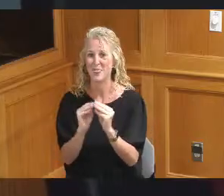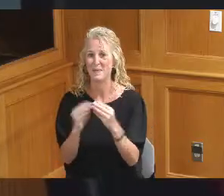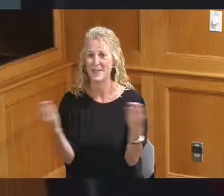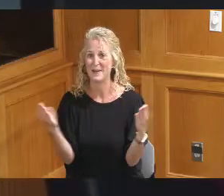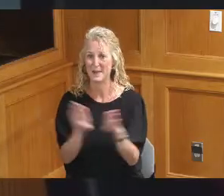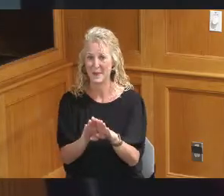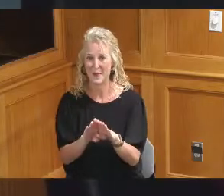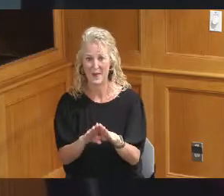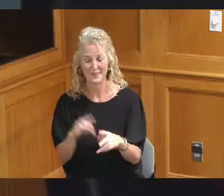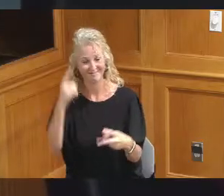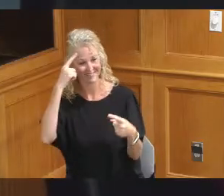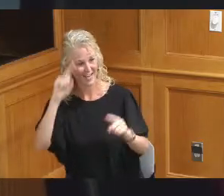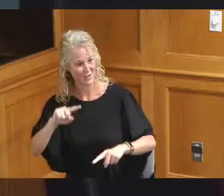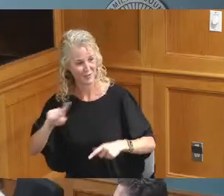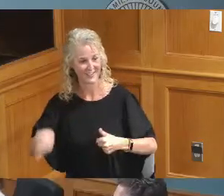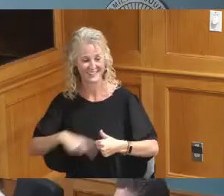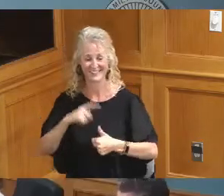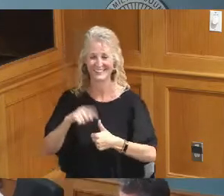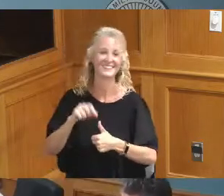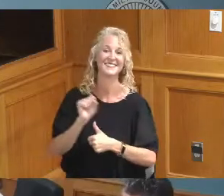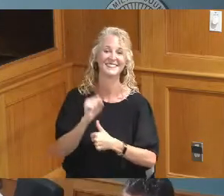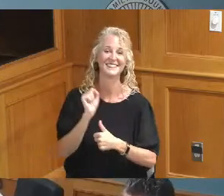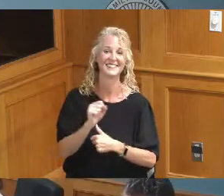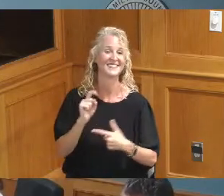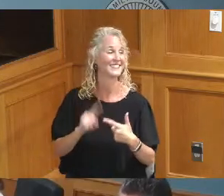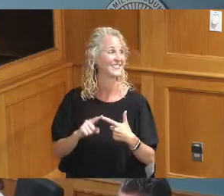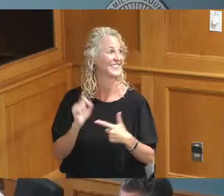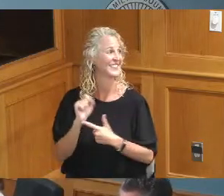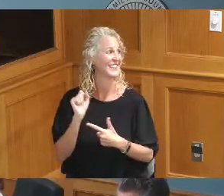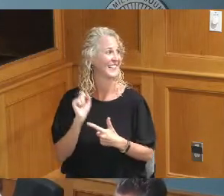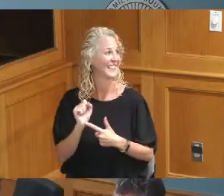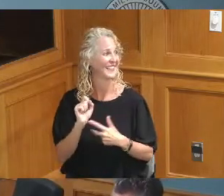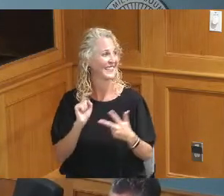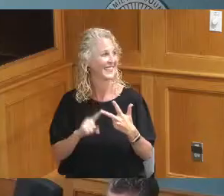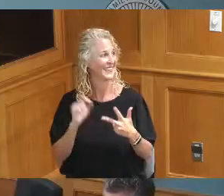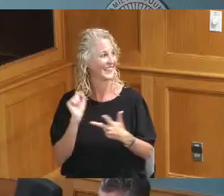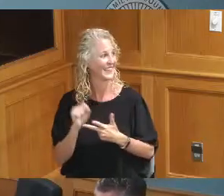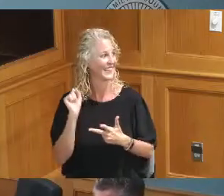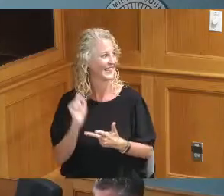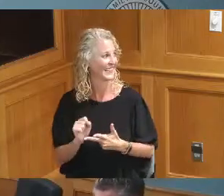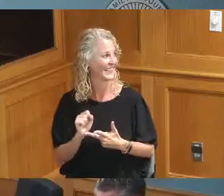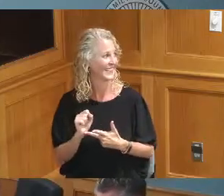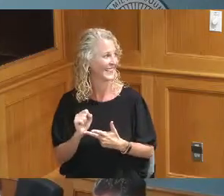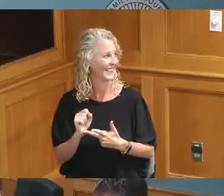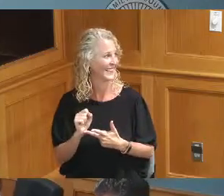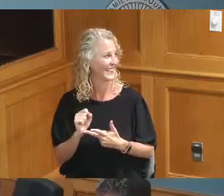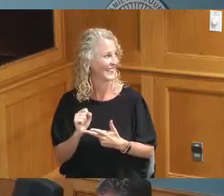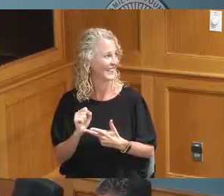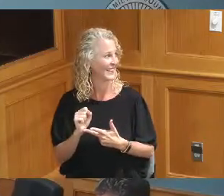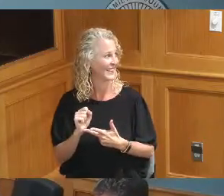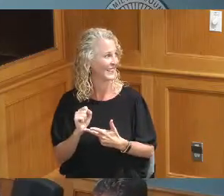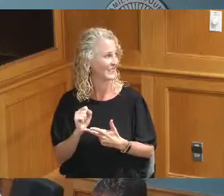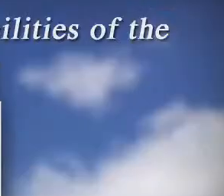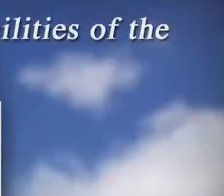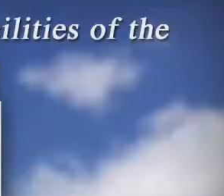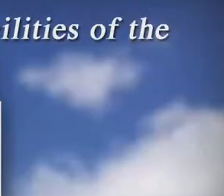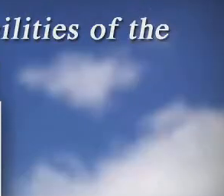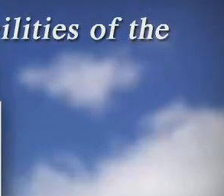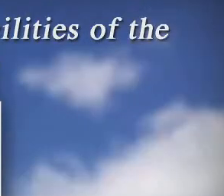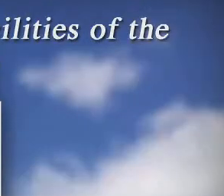adjourn. Second. Commissioner Dreehouse? Yes. Commissioner Summer-Dumas? Yes. Commissioner Reese? Yes. Oh, you